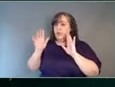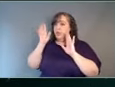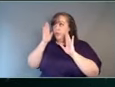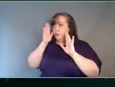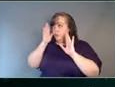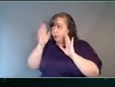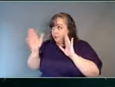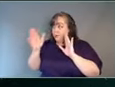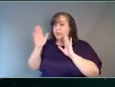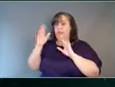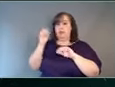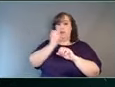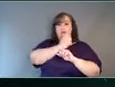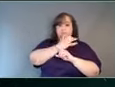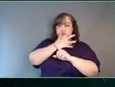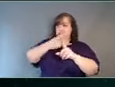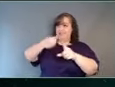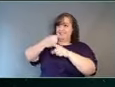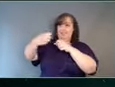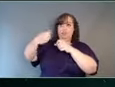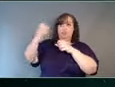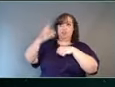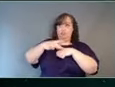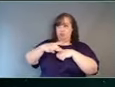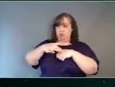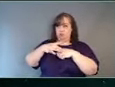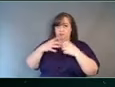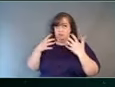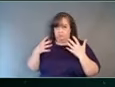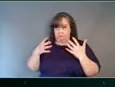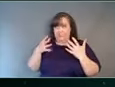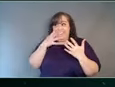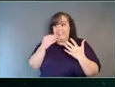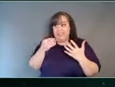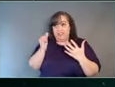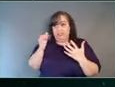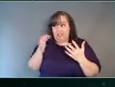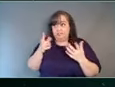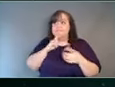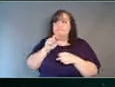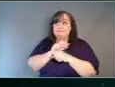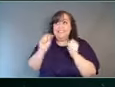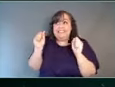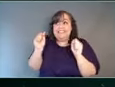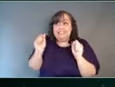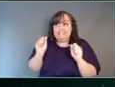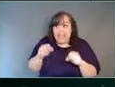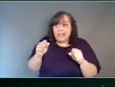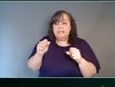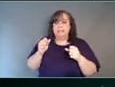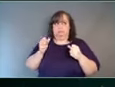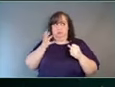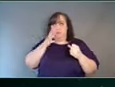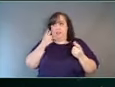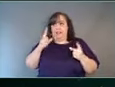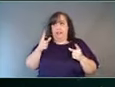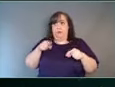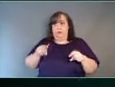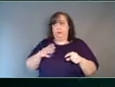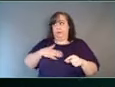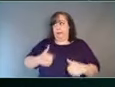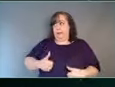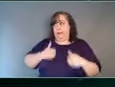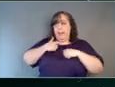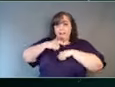lifetime? Who'd like to answer that one? I can take that one. So the first thing to say is there are